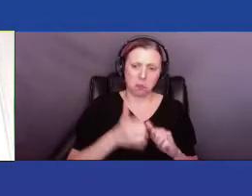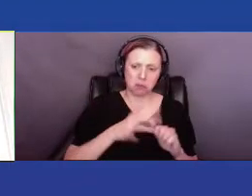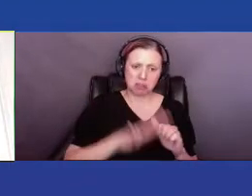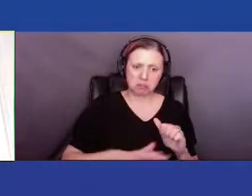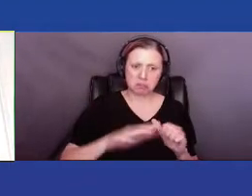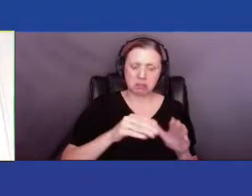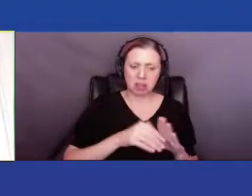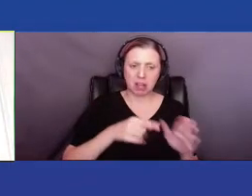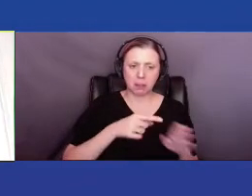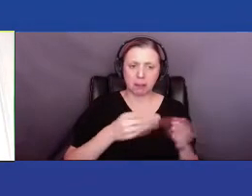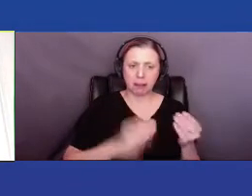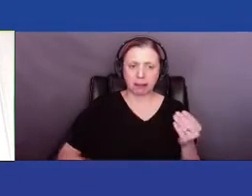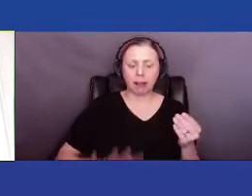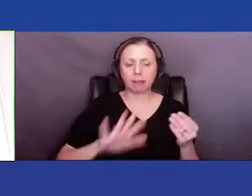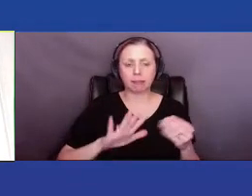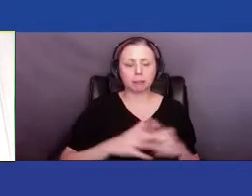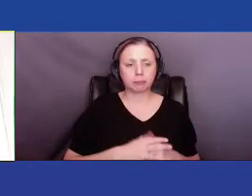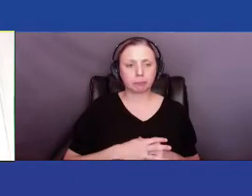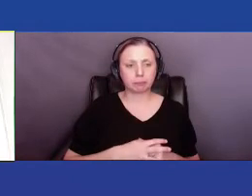mainland. Next slide.